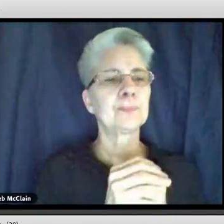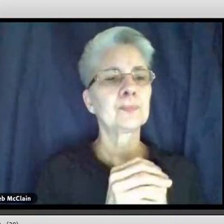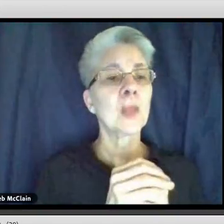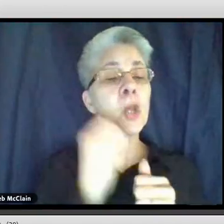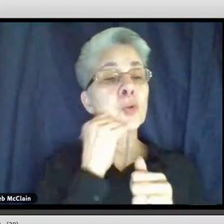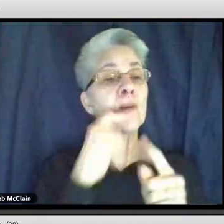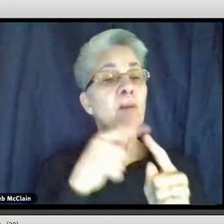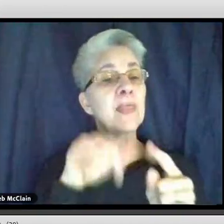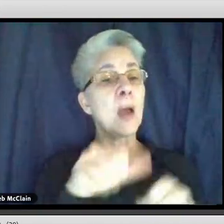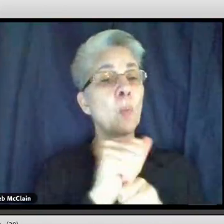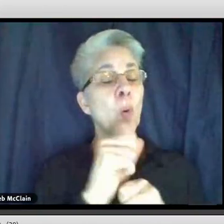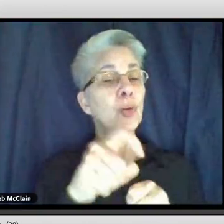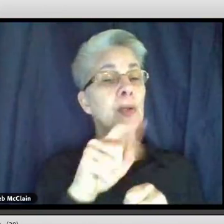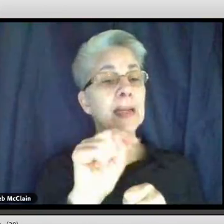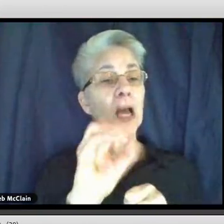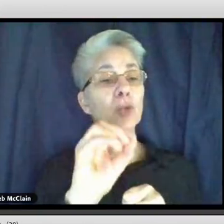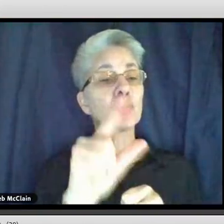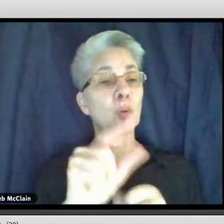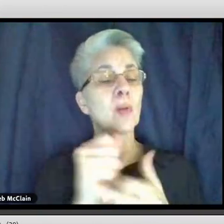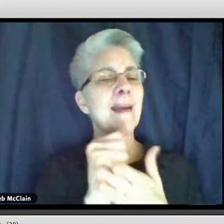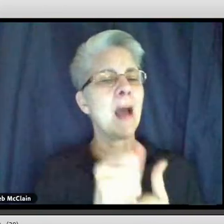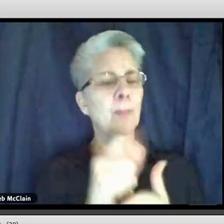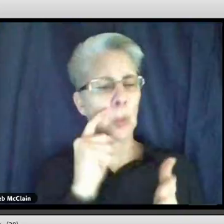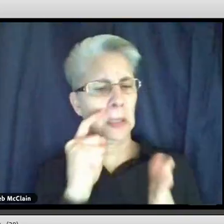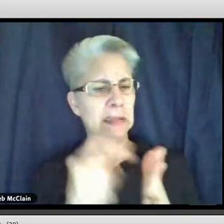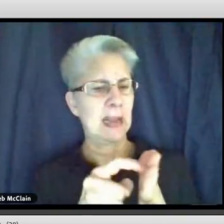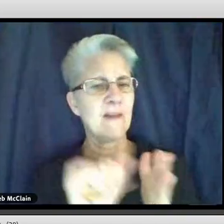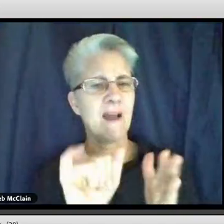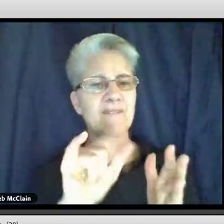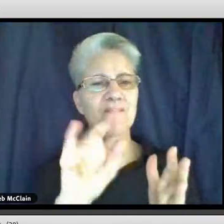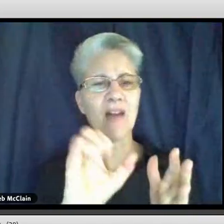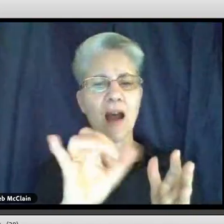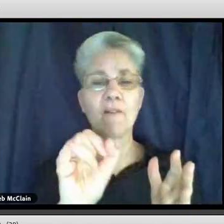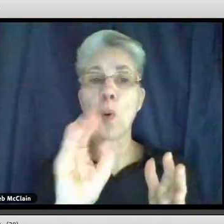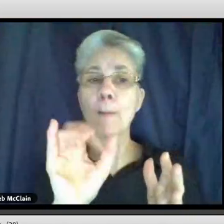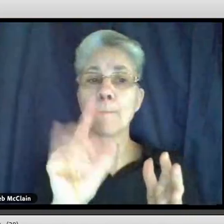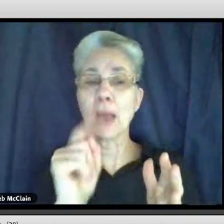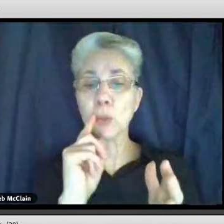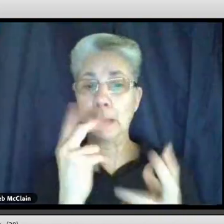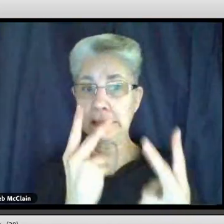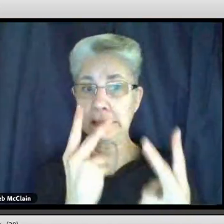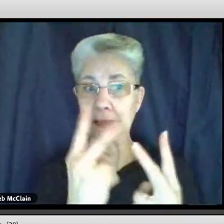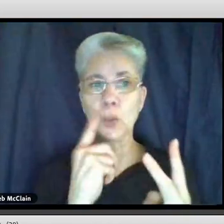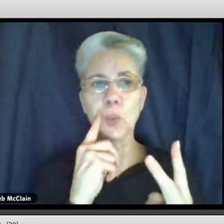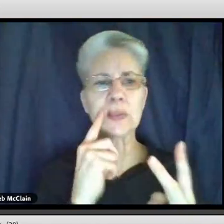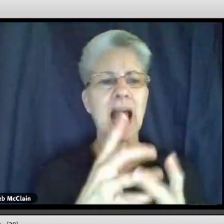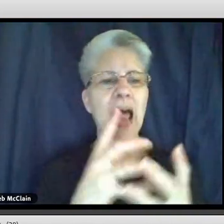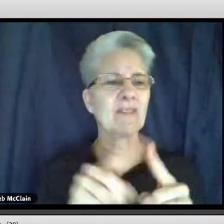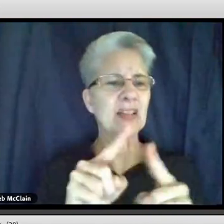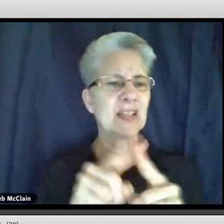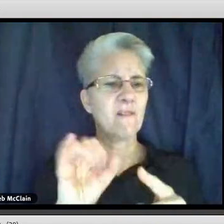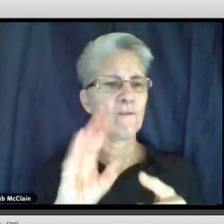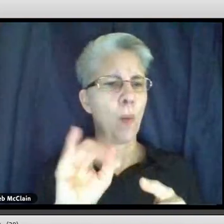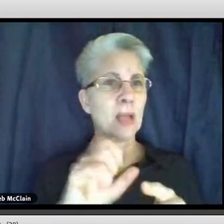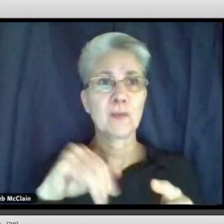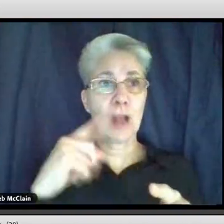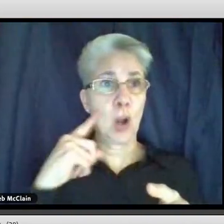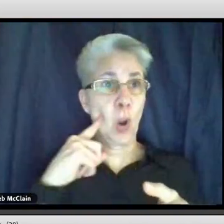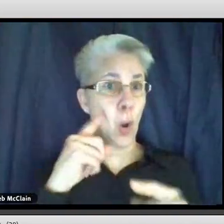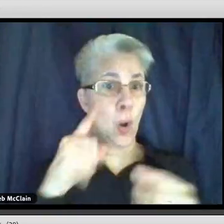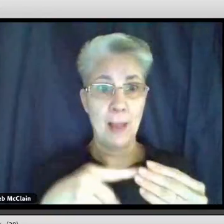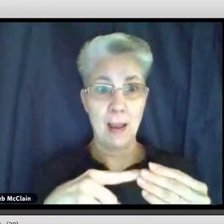Usually for this work, you will need a tool that will help you identify file formats that you may encounter. You will see lots of file formats that you've never heard